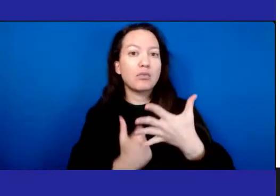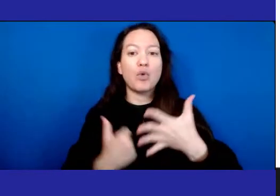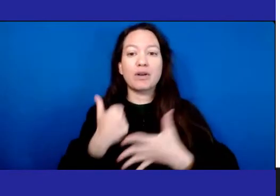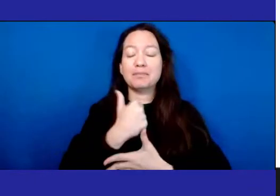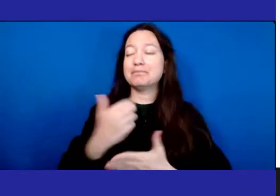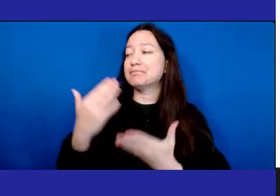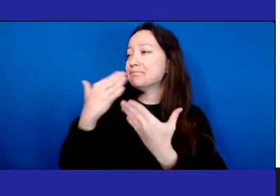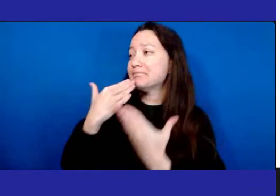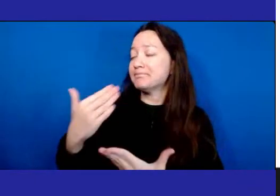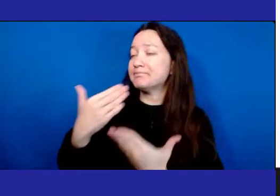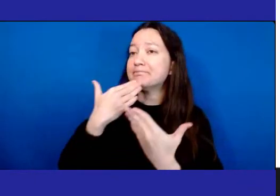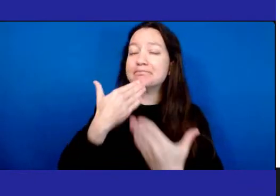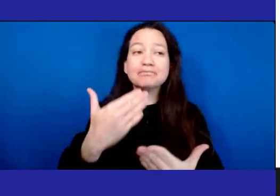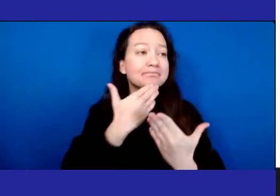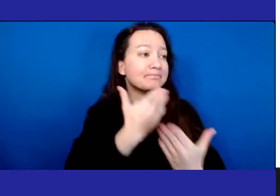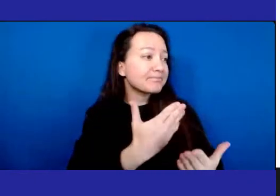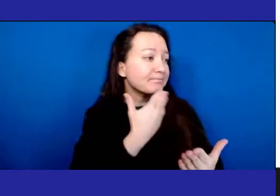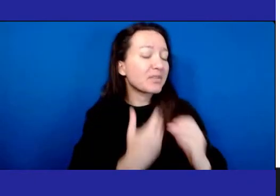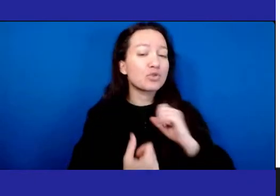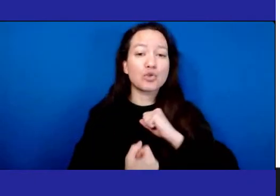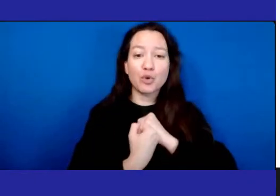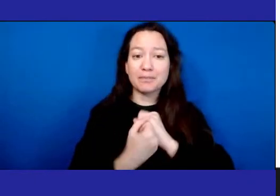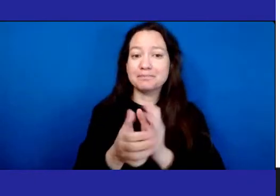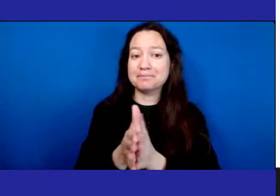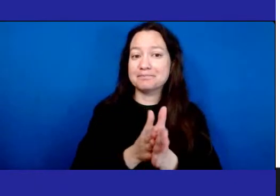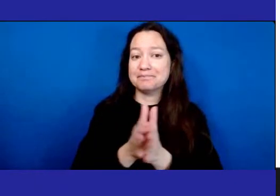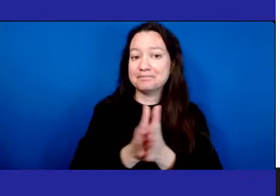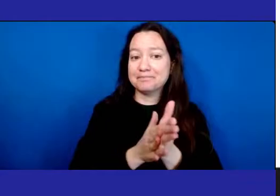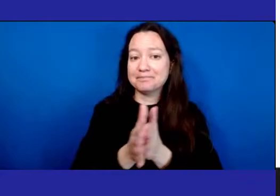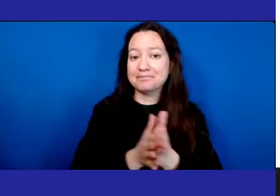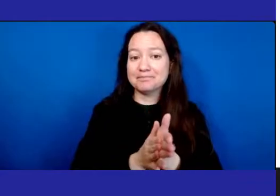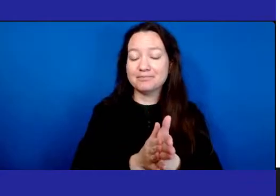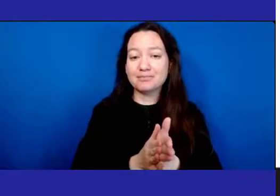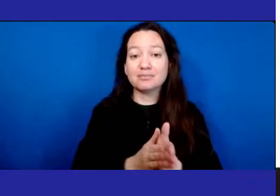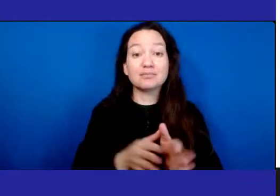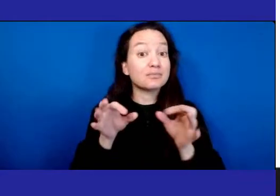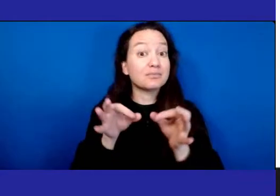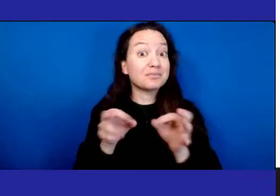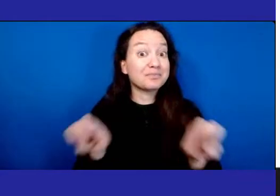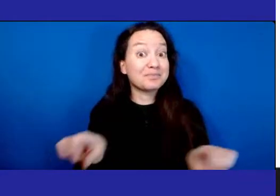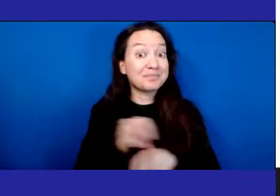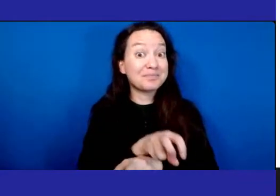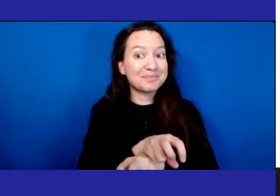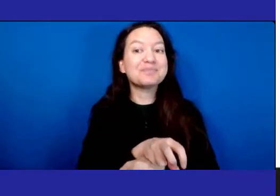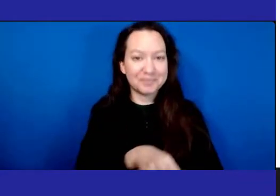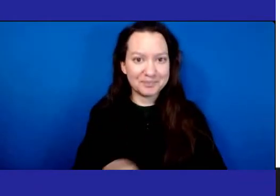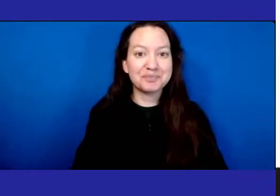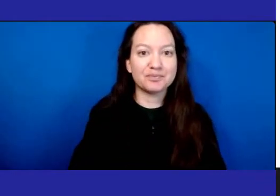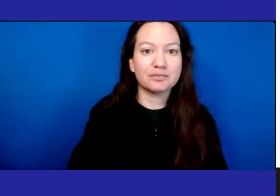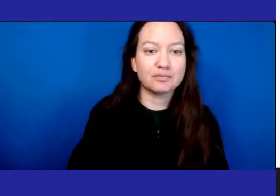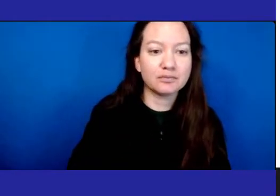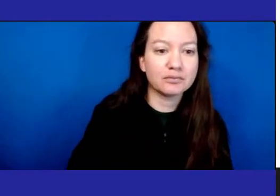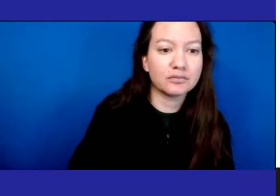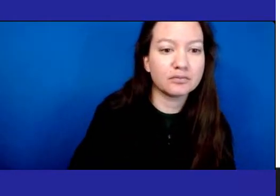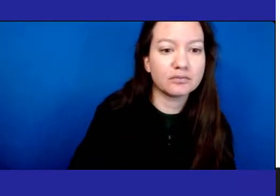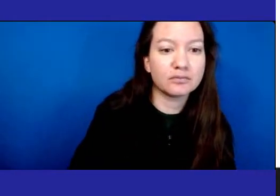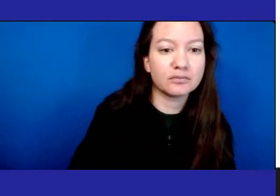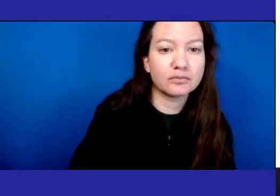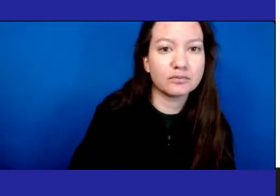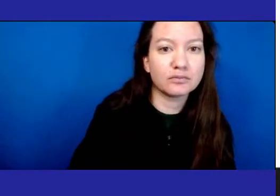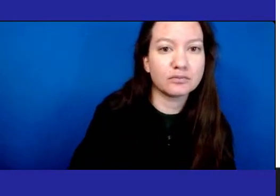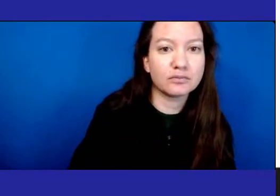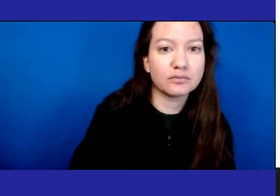all of you for your support and leadership. Thank you. Questions? Do Jose? do you expect the